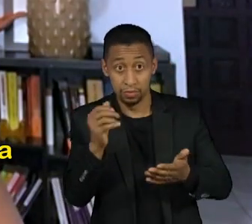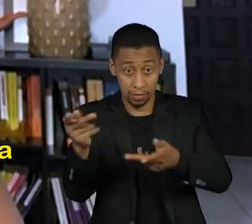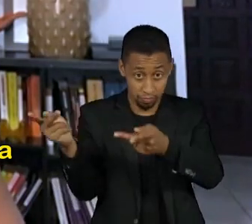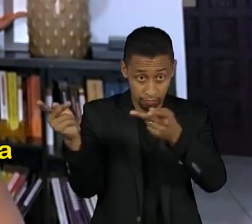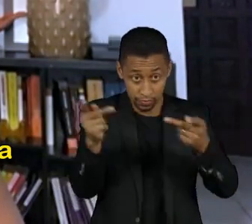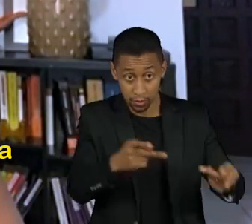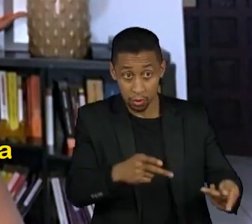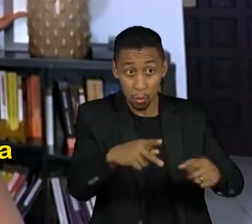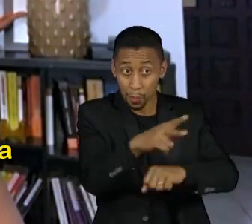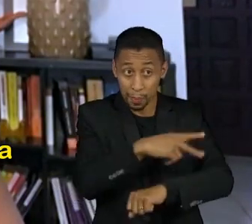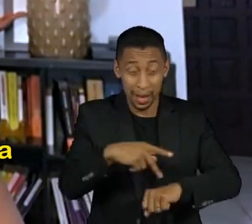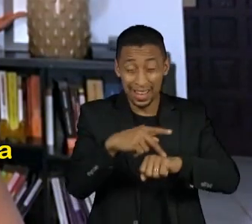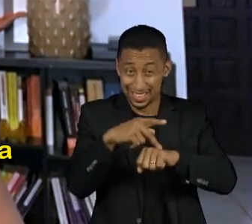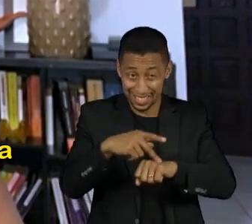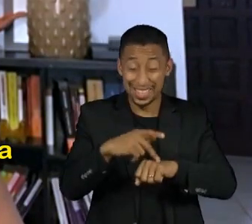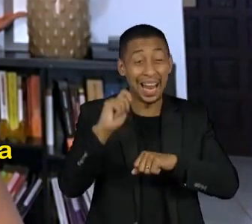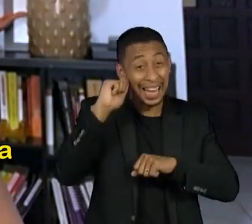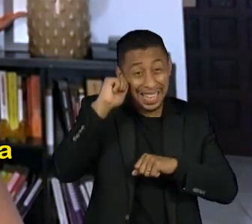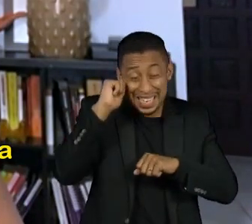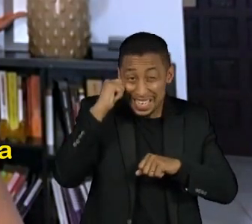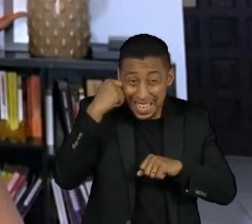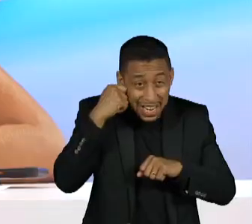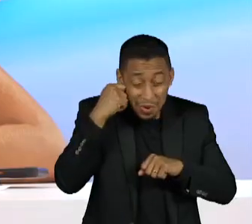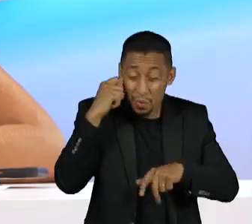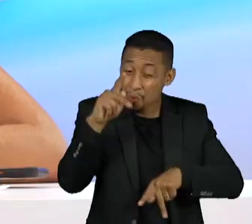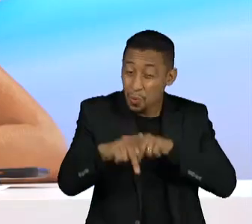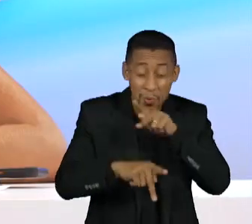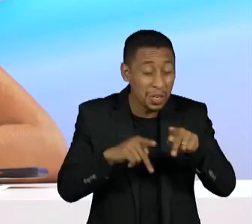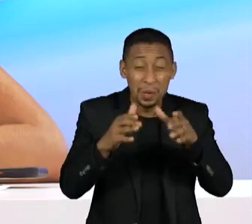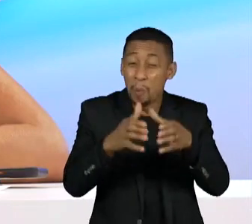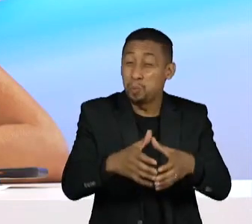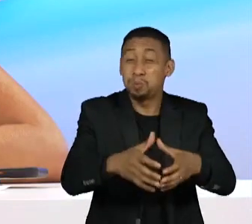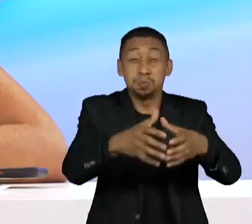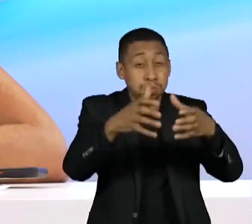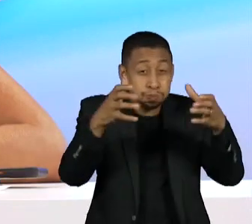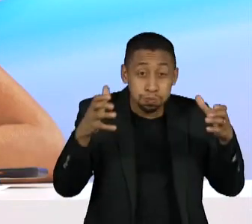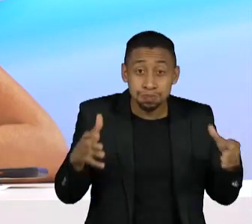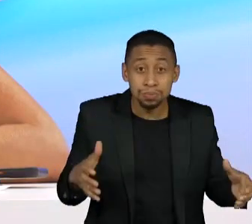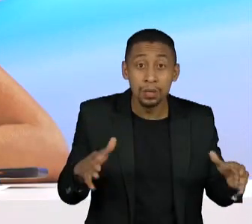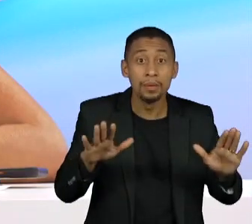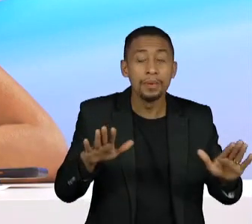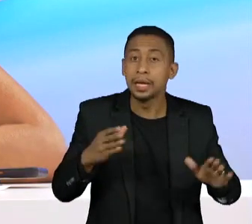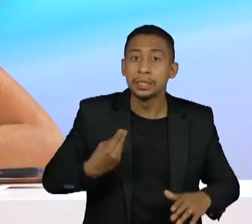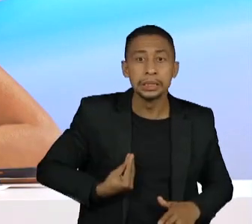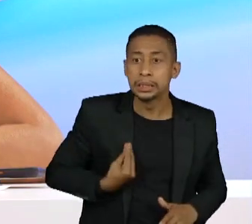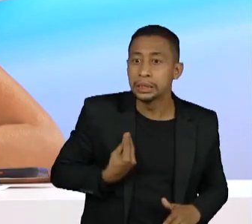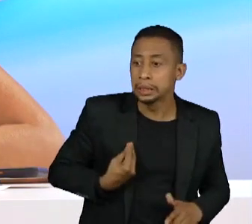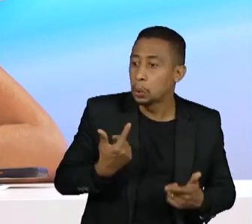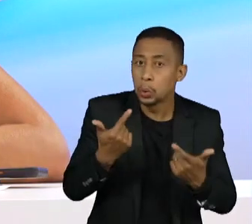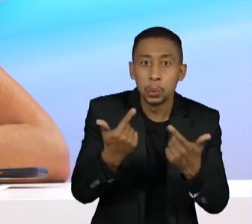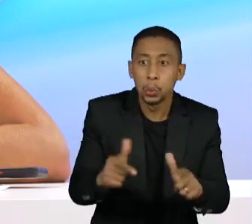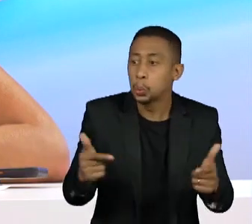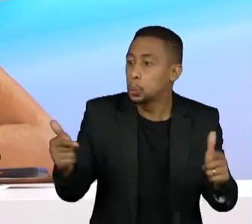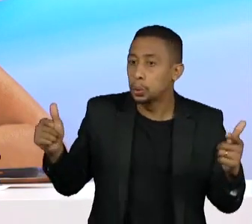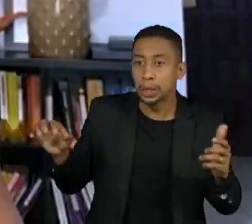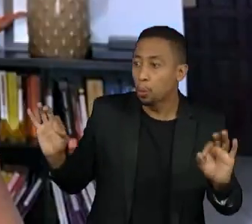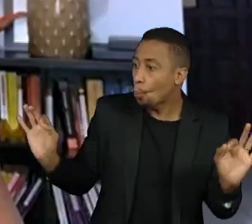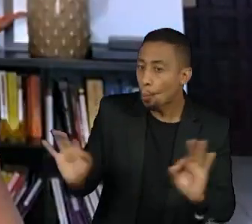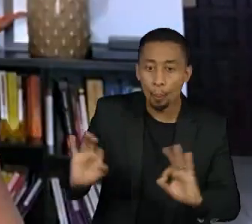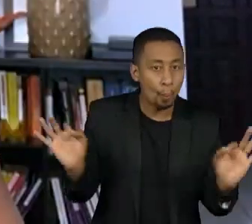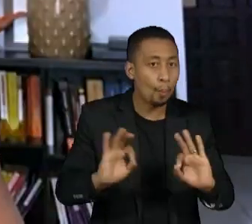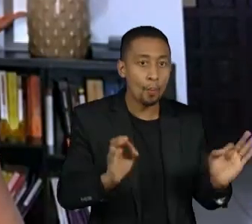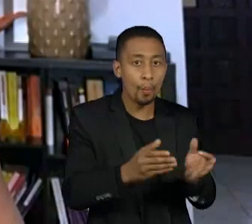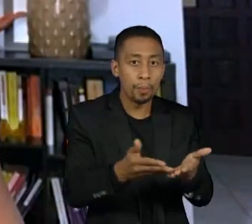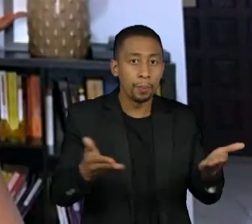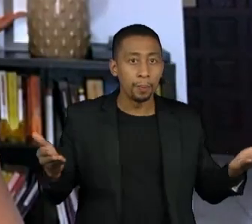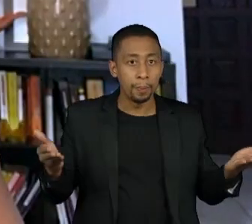has a sizable Black population, and that Black population is not represented in any way, especially the